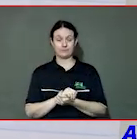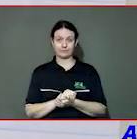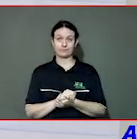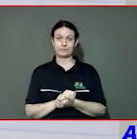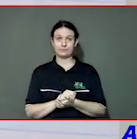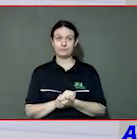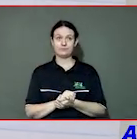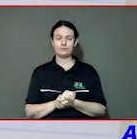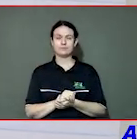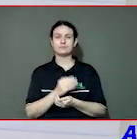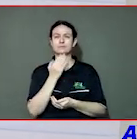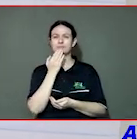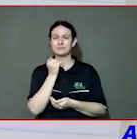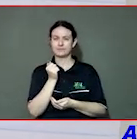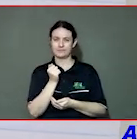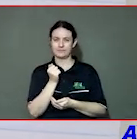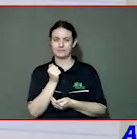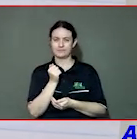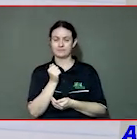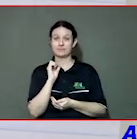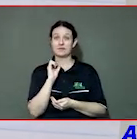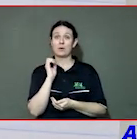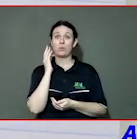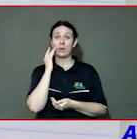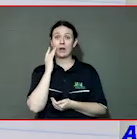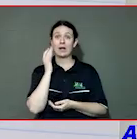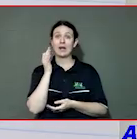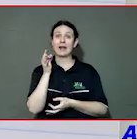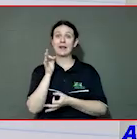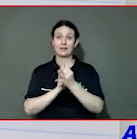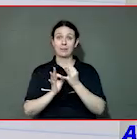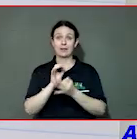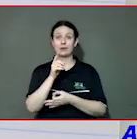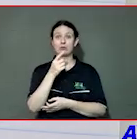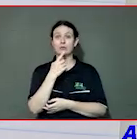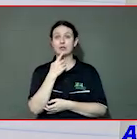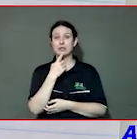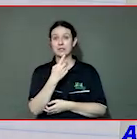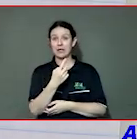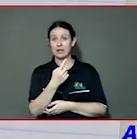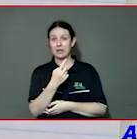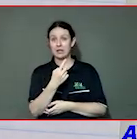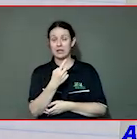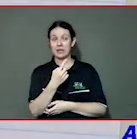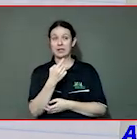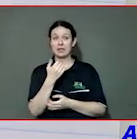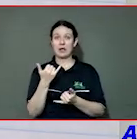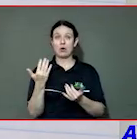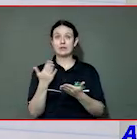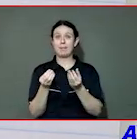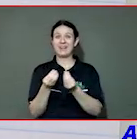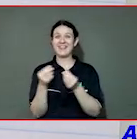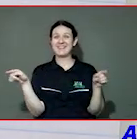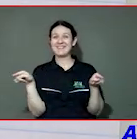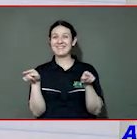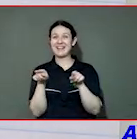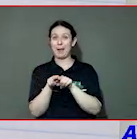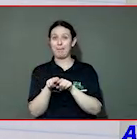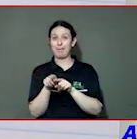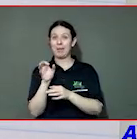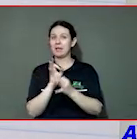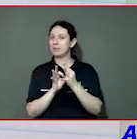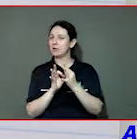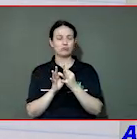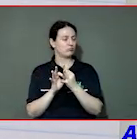Okay, and now, please, if you explain it, don't say what is the same. You must tell me how